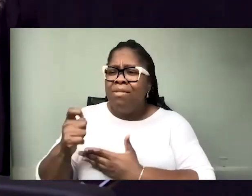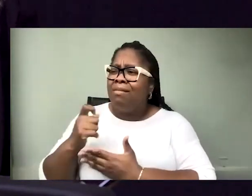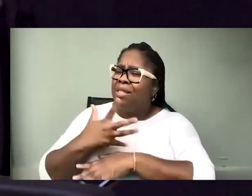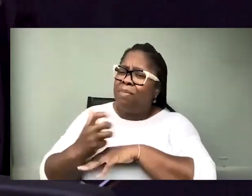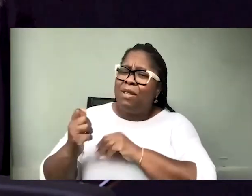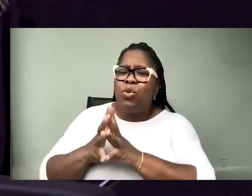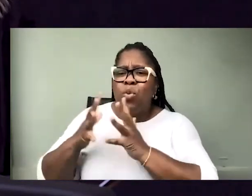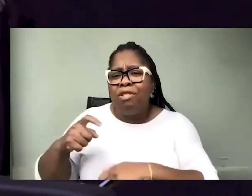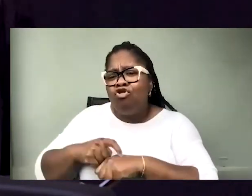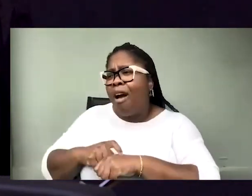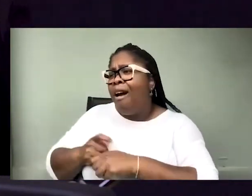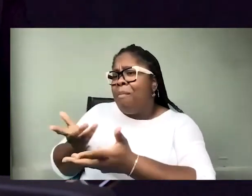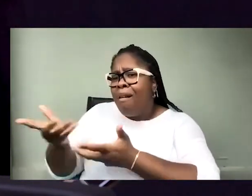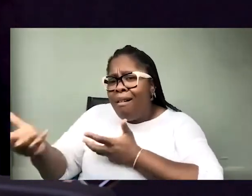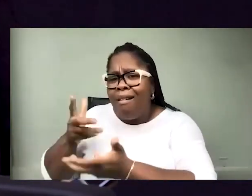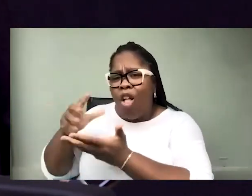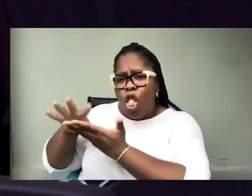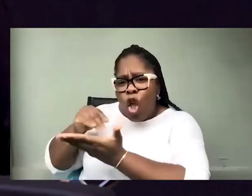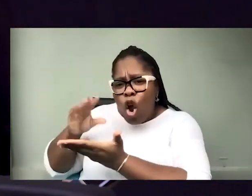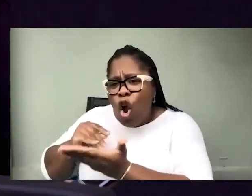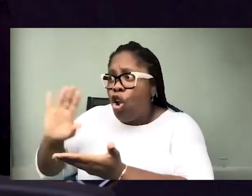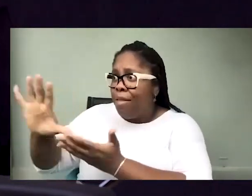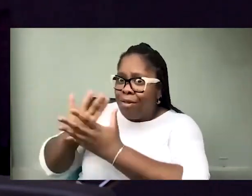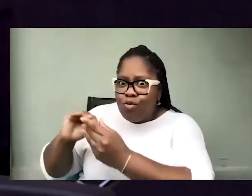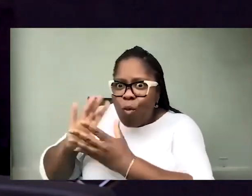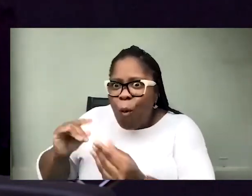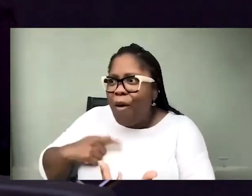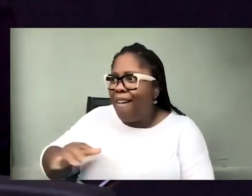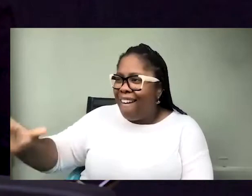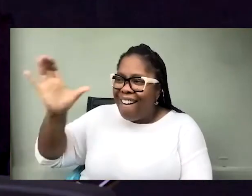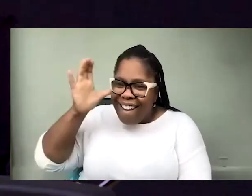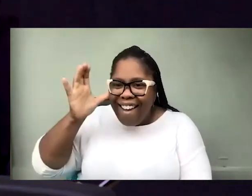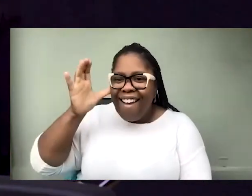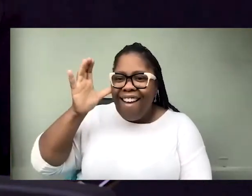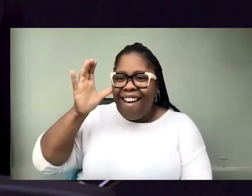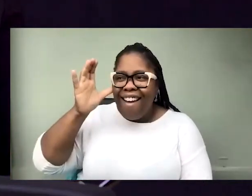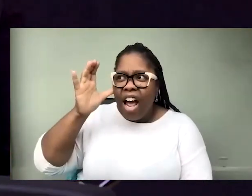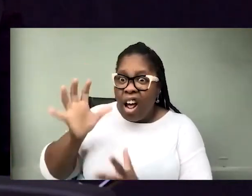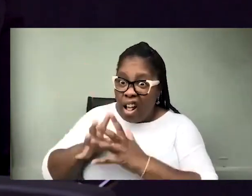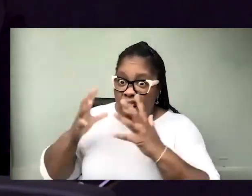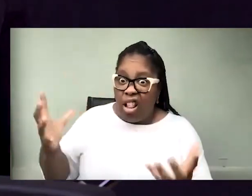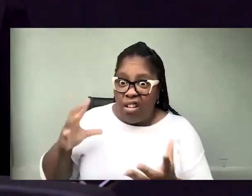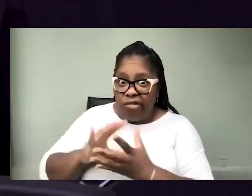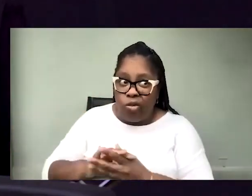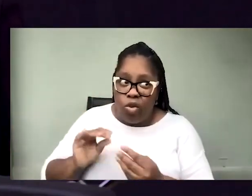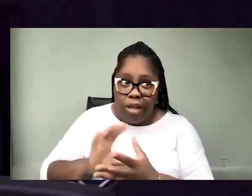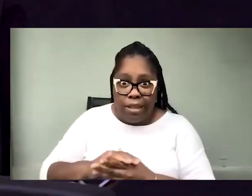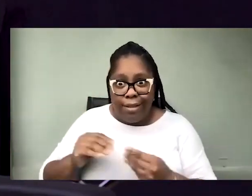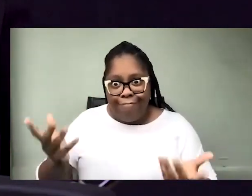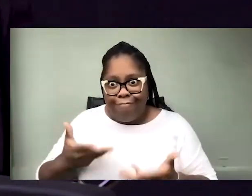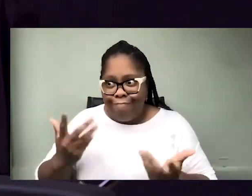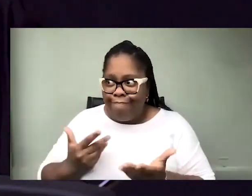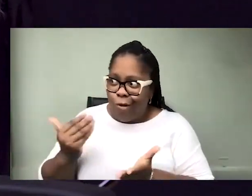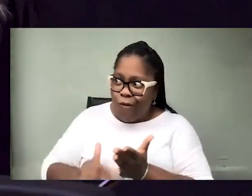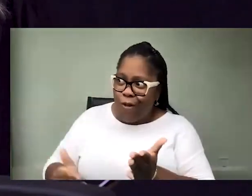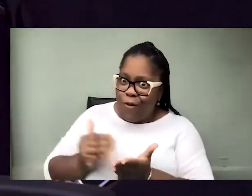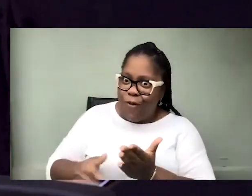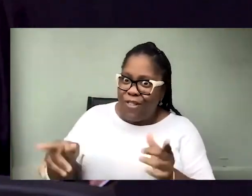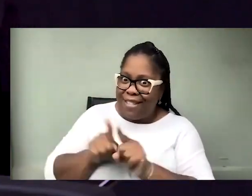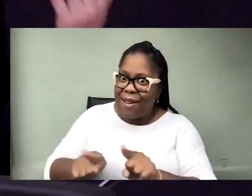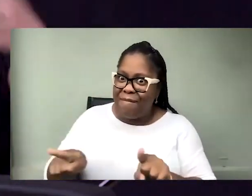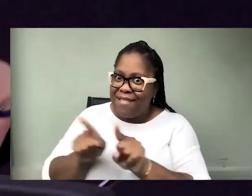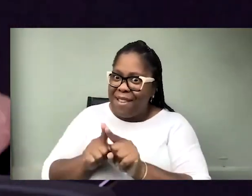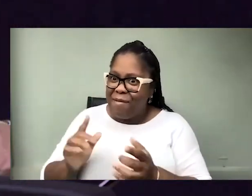them. I got to learn from them. I got to hear their stories, and sometimes a lot of stories, and often repeated stories.